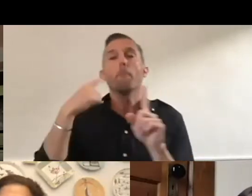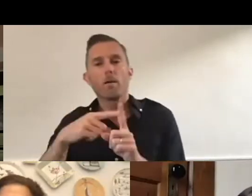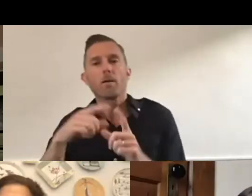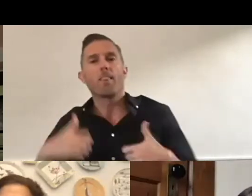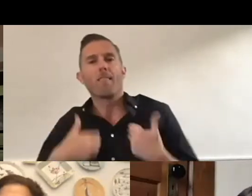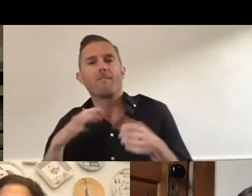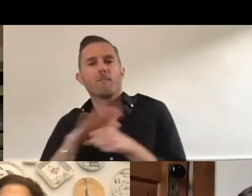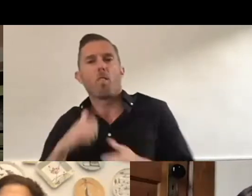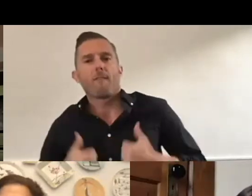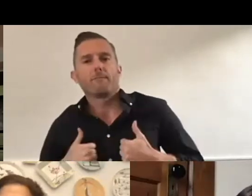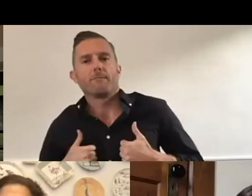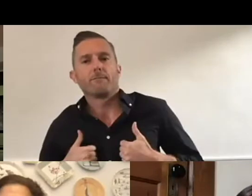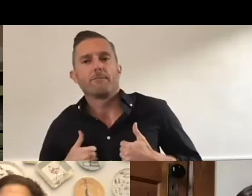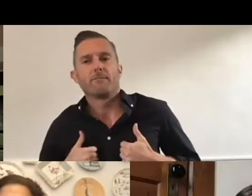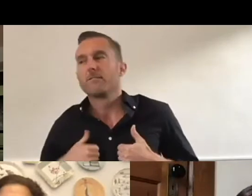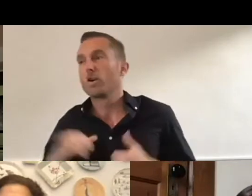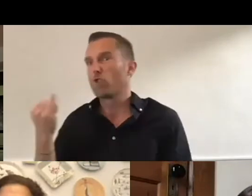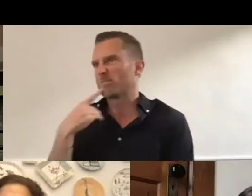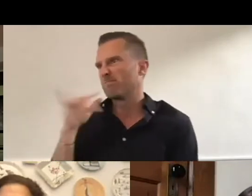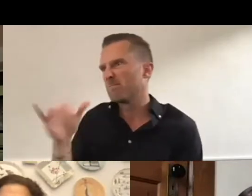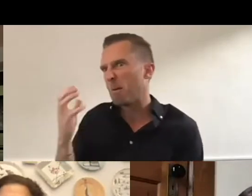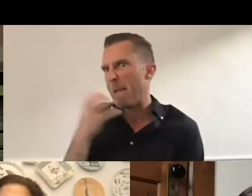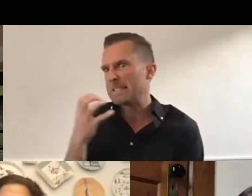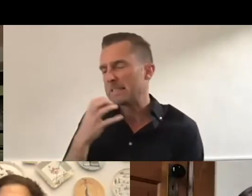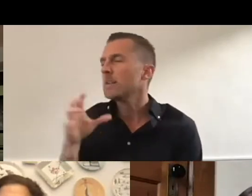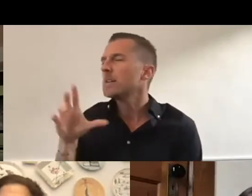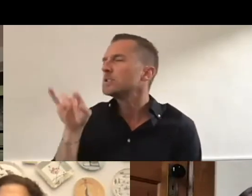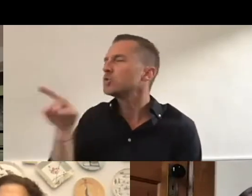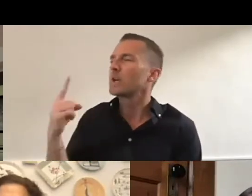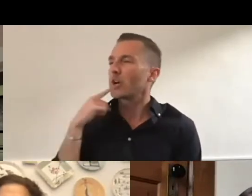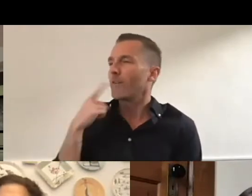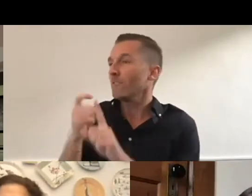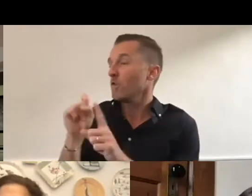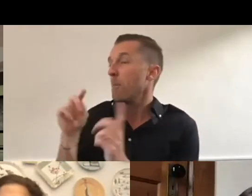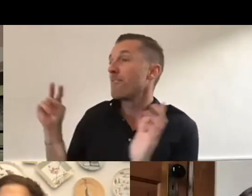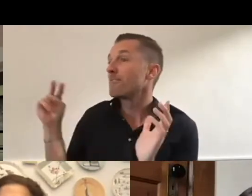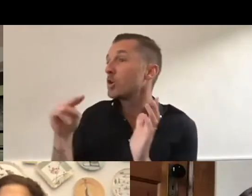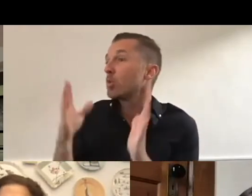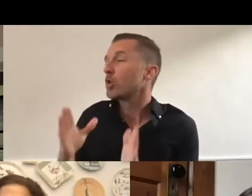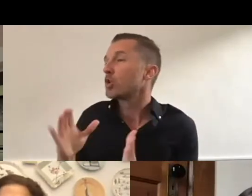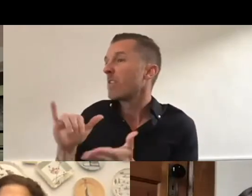amazing. And did you hear from viewers who